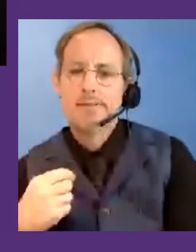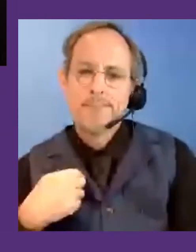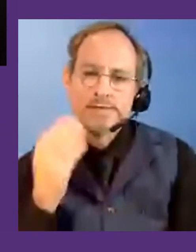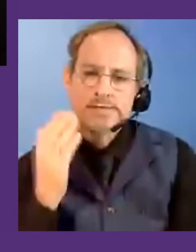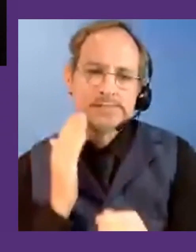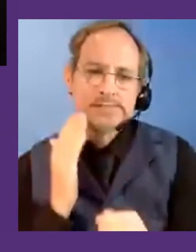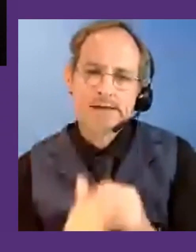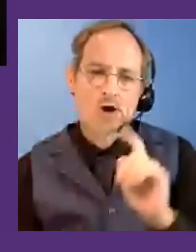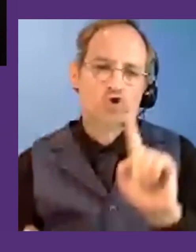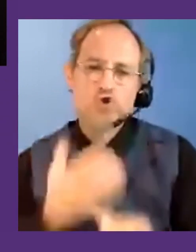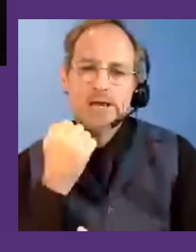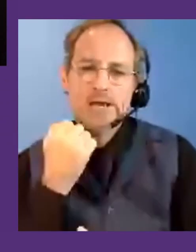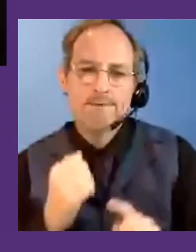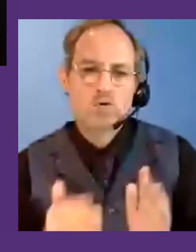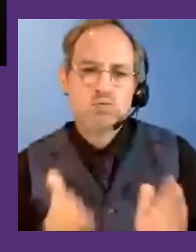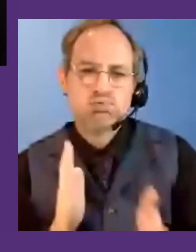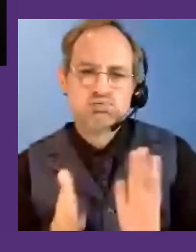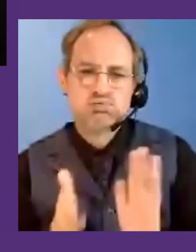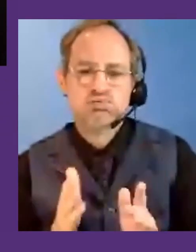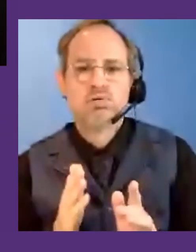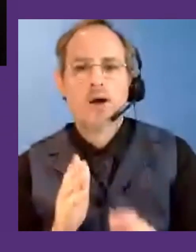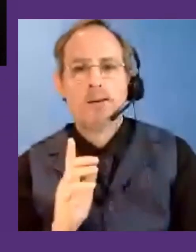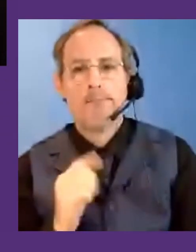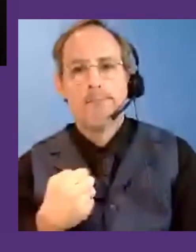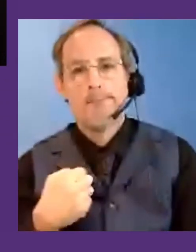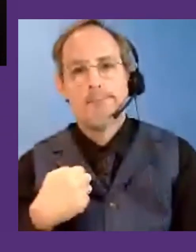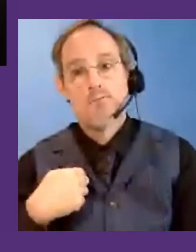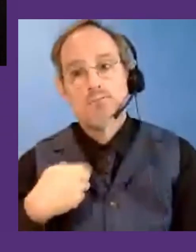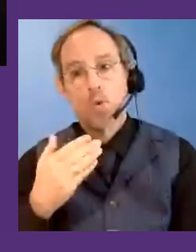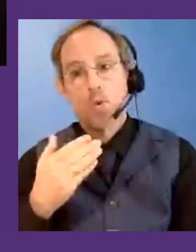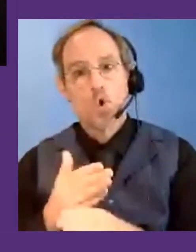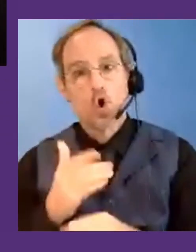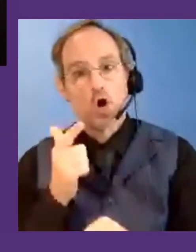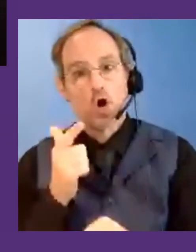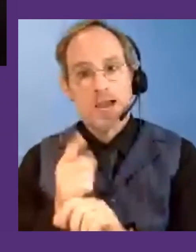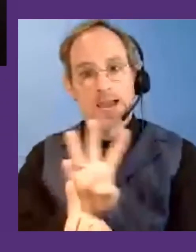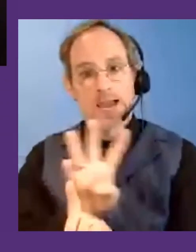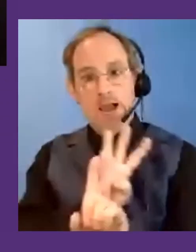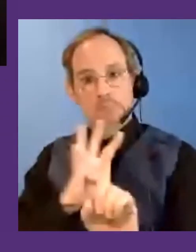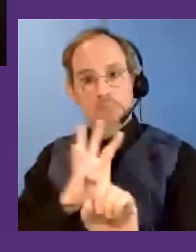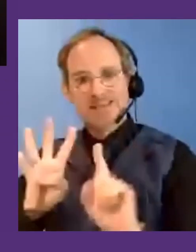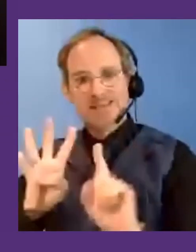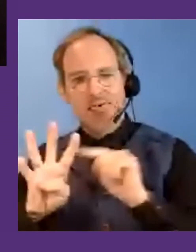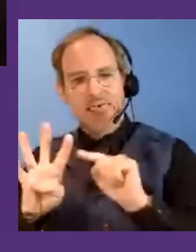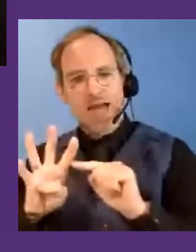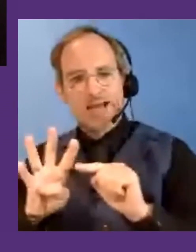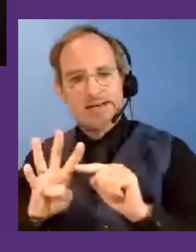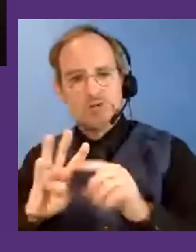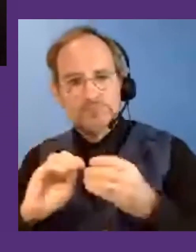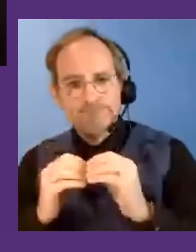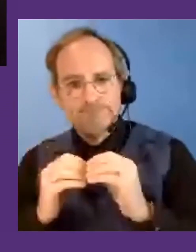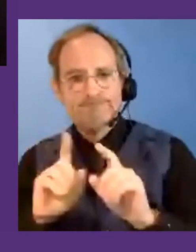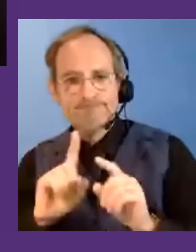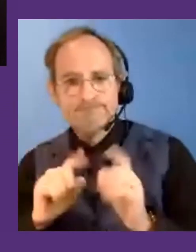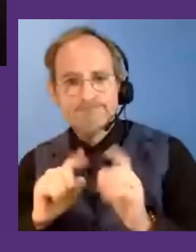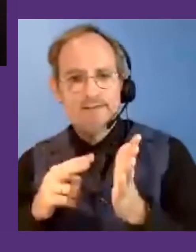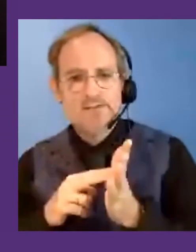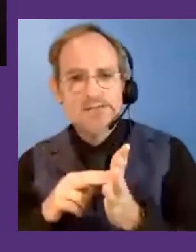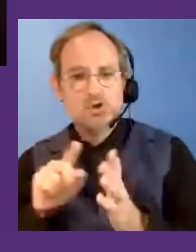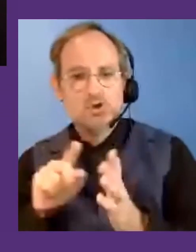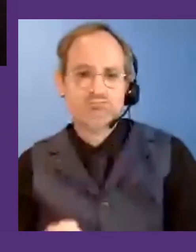if I work behind the scenes on something, then there's hope there. So to provide that opportunity